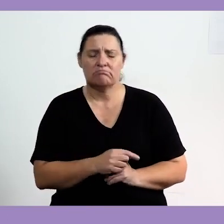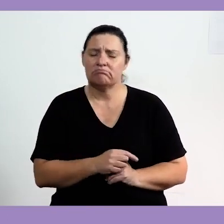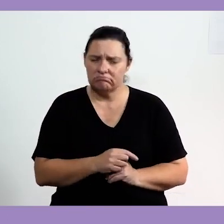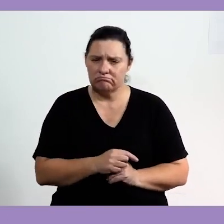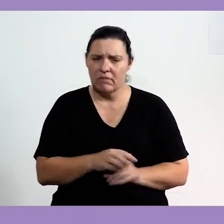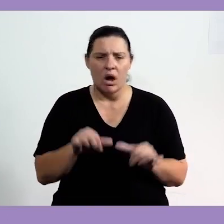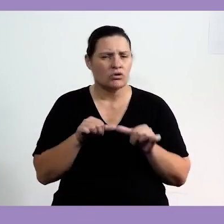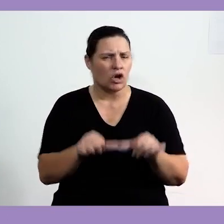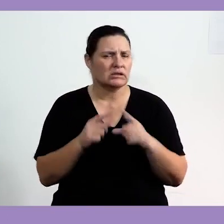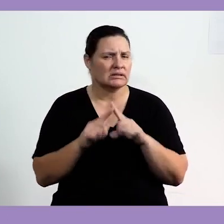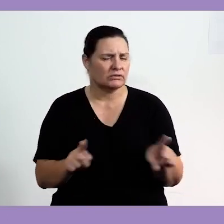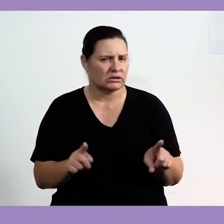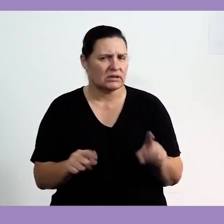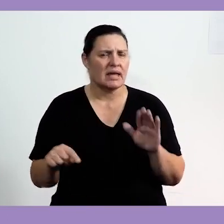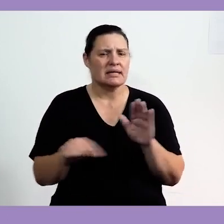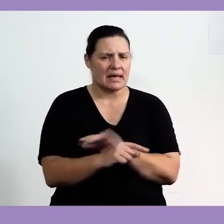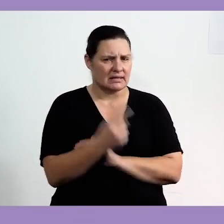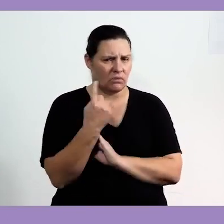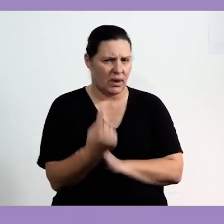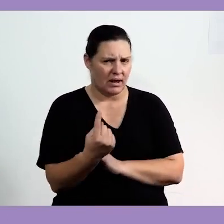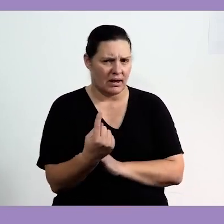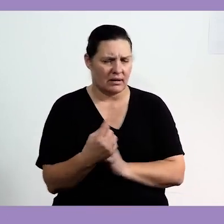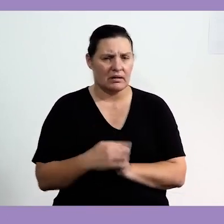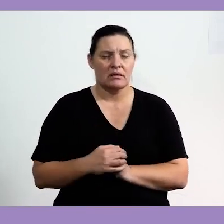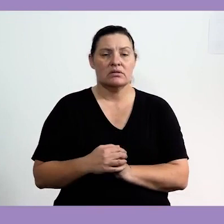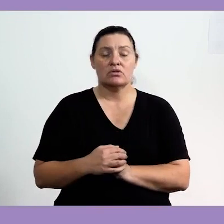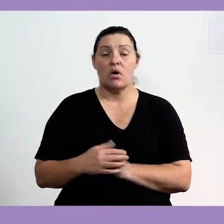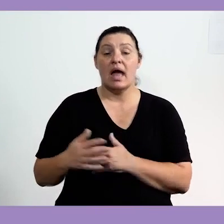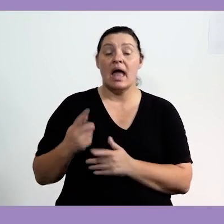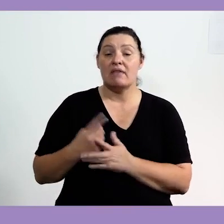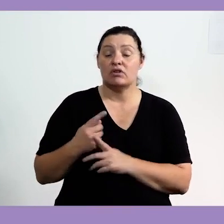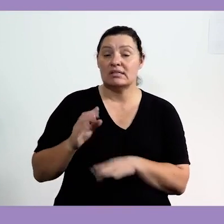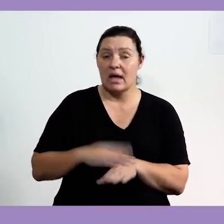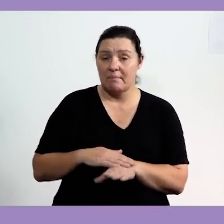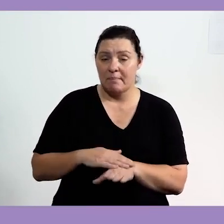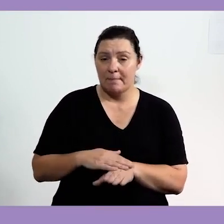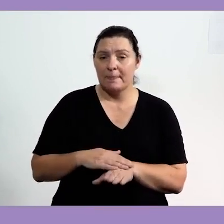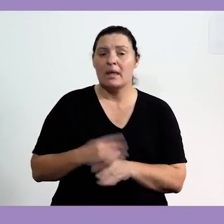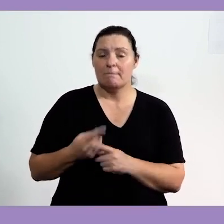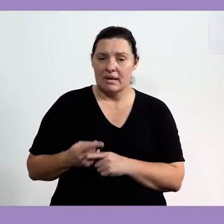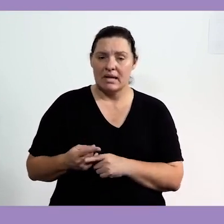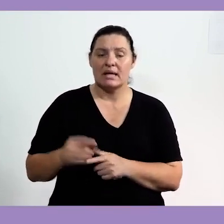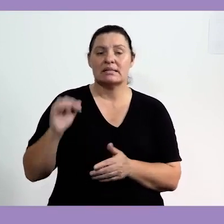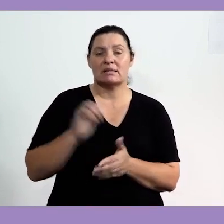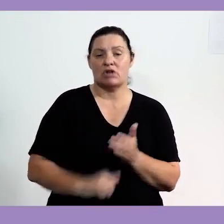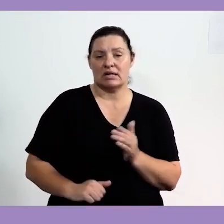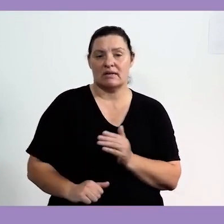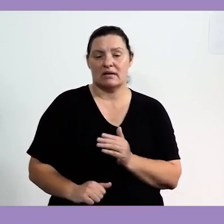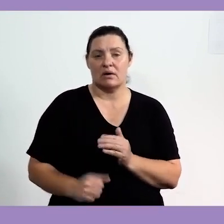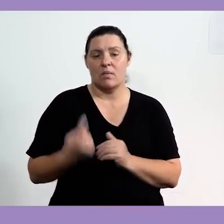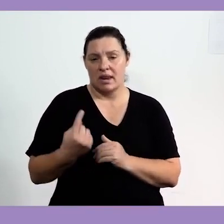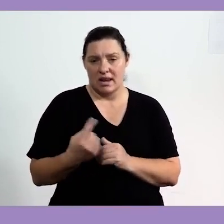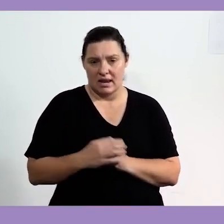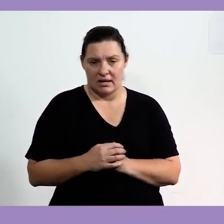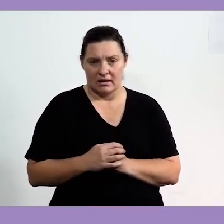realized that the constant difference here is negative 1. So every time I am just